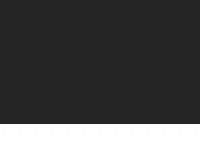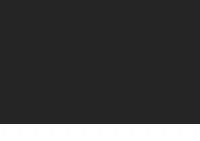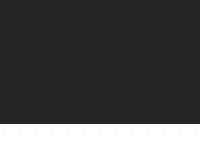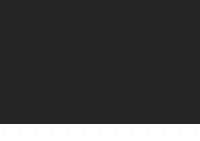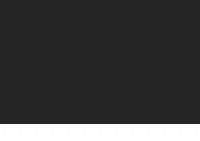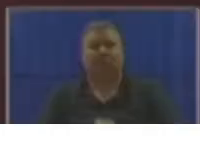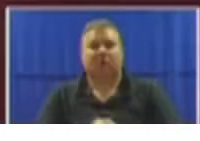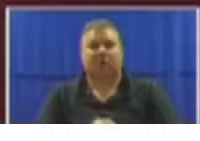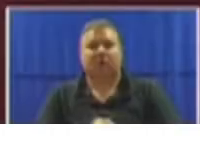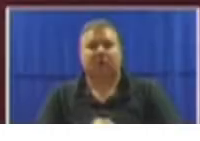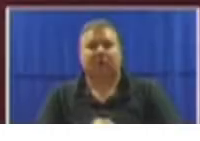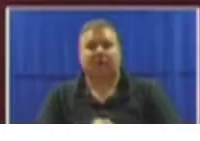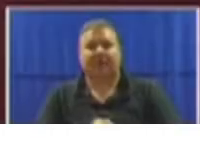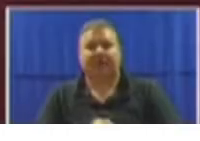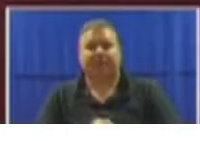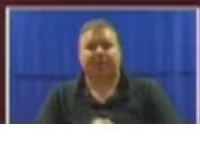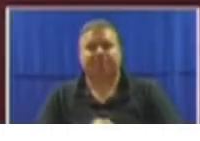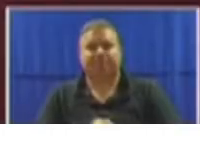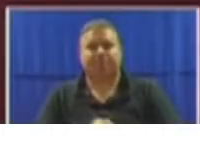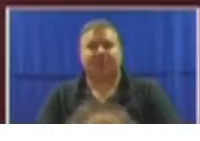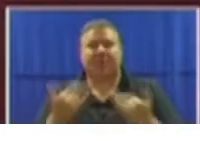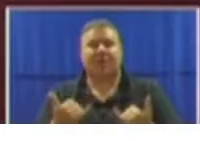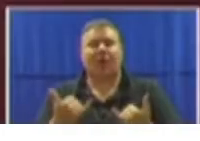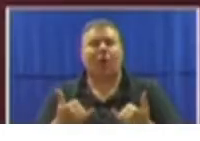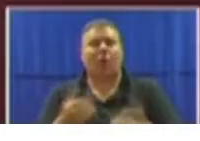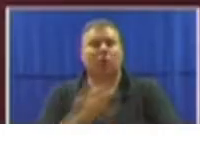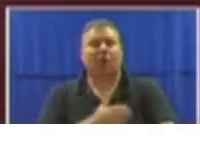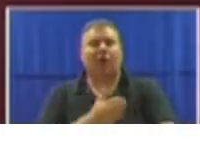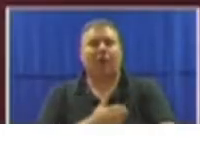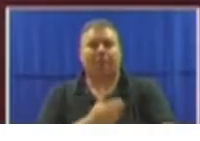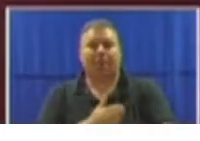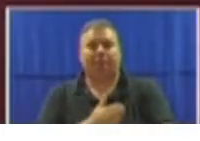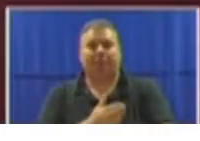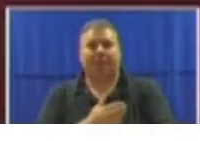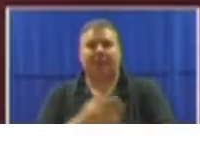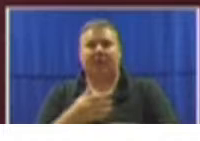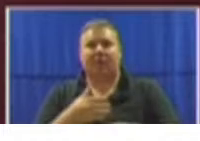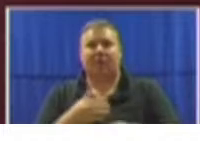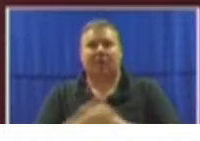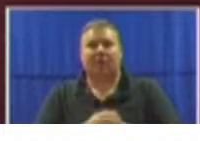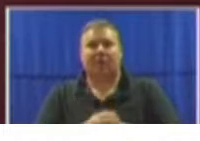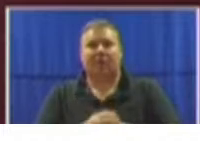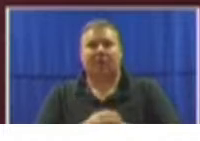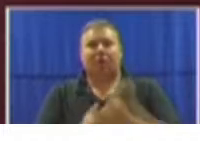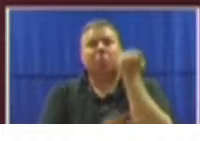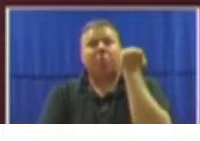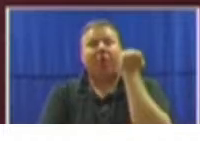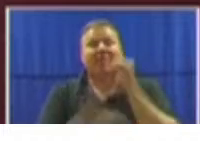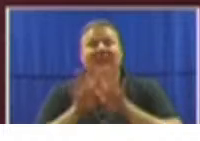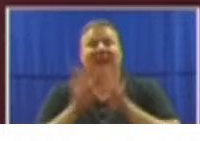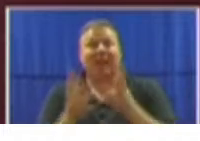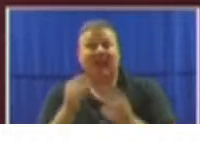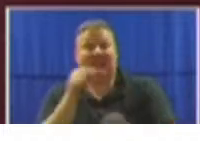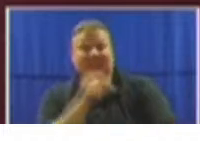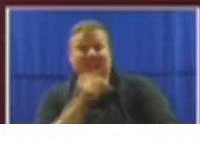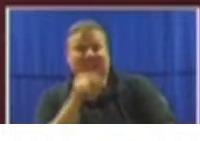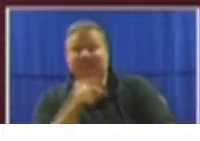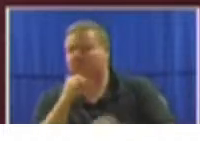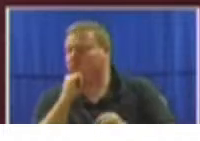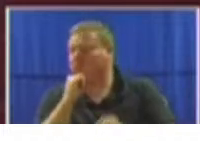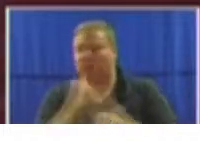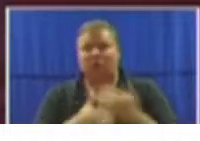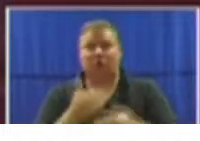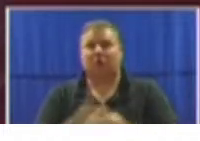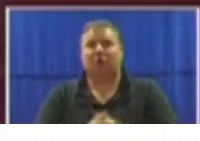As we get into this winter of discontent, this poverty cabinet is not going to cut it. So support